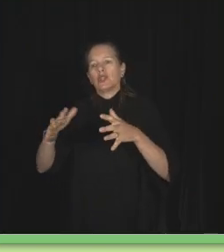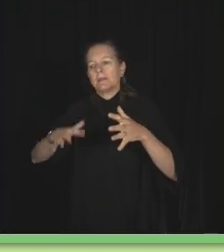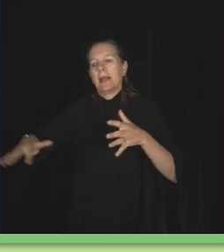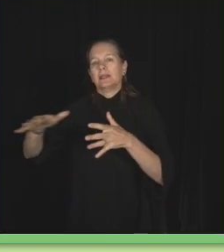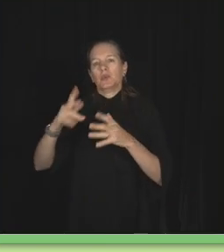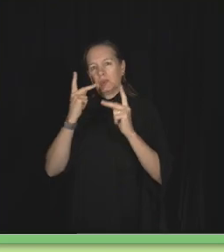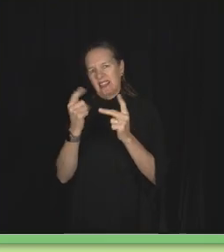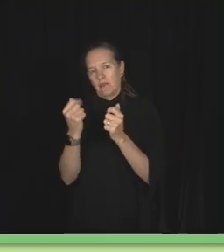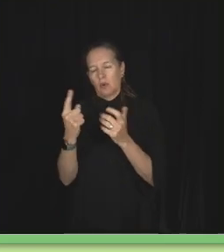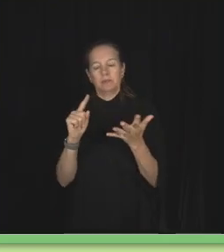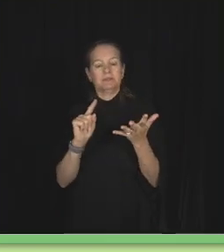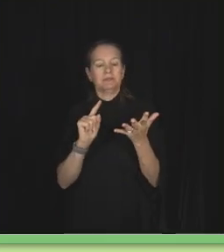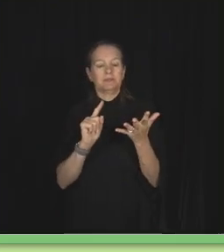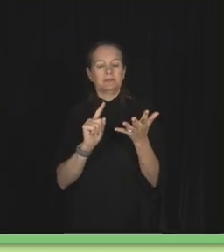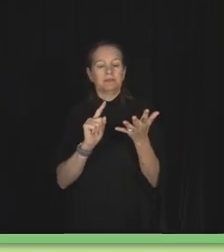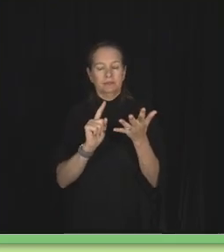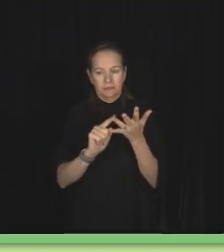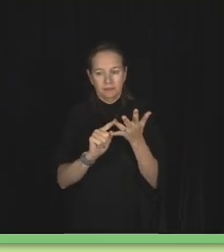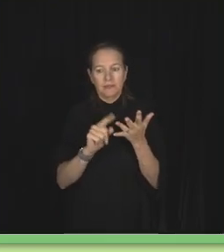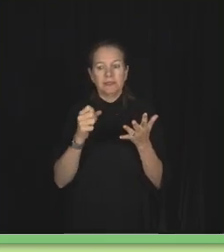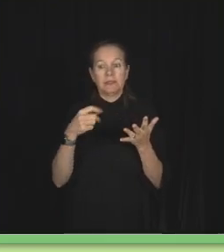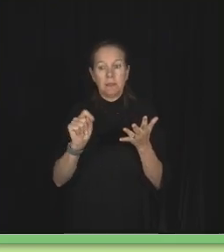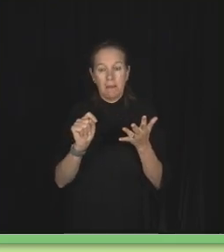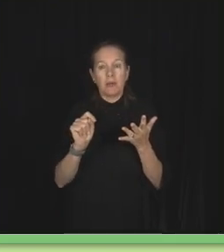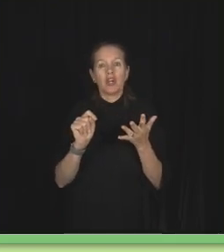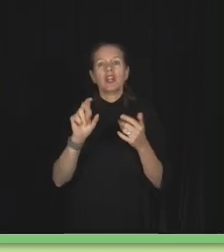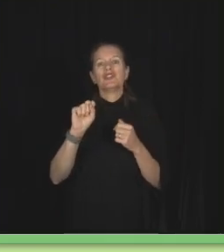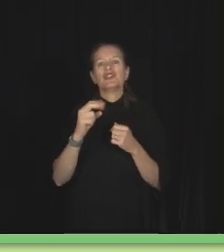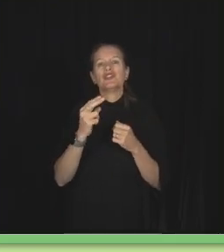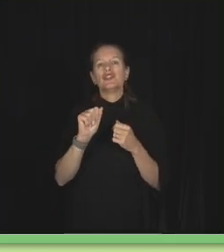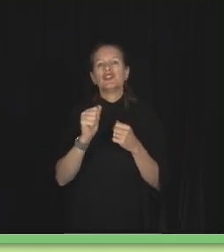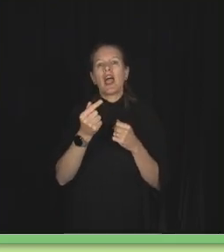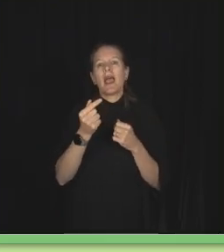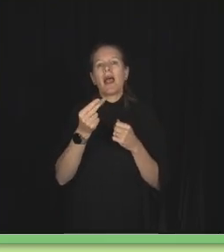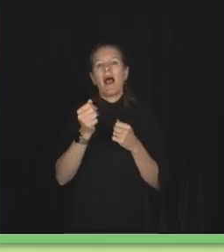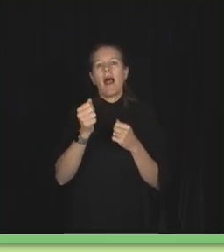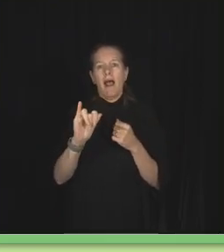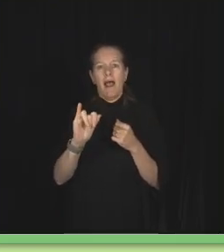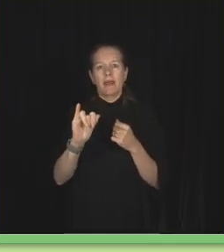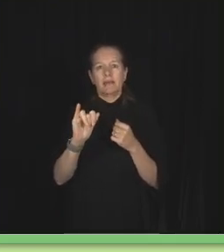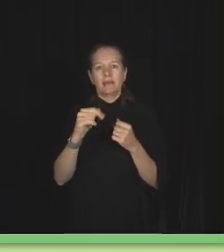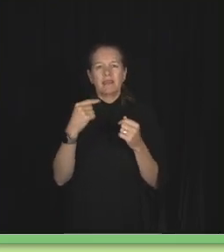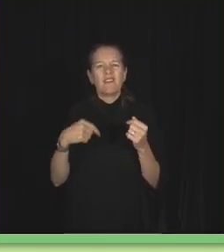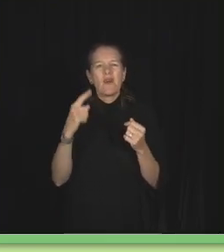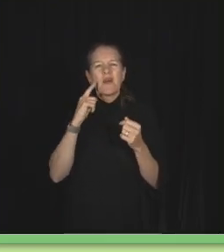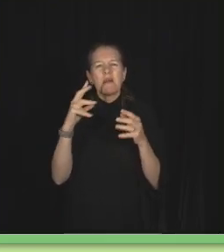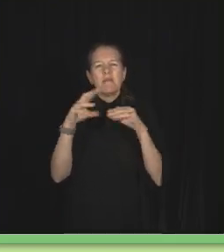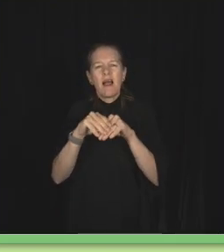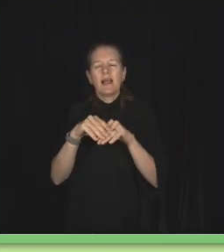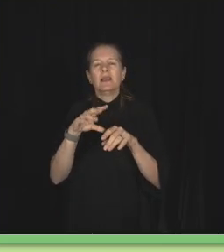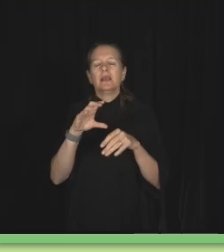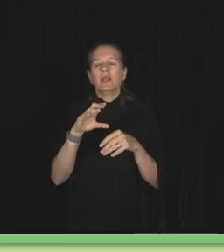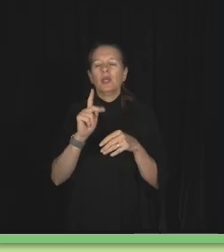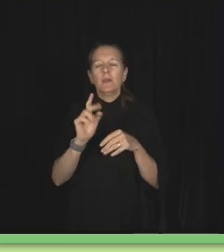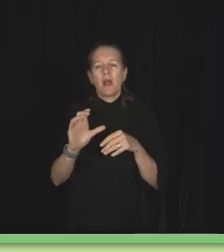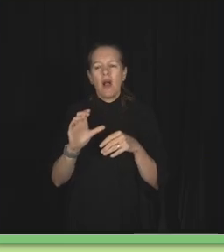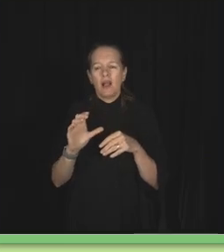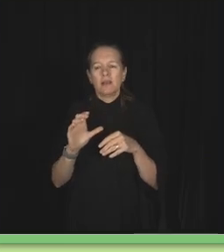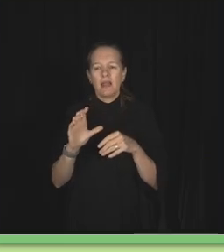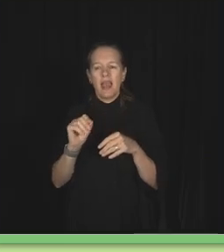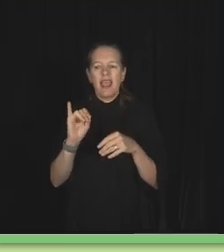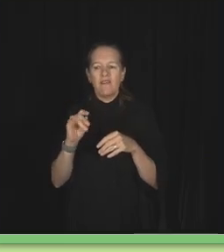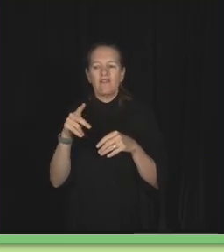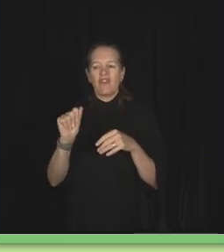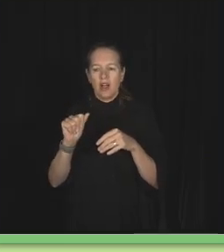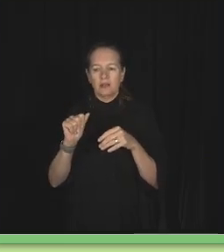everyone there. And then in September, we will be in Shanghai for a combined KubeCon and Open Infra Summit.